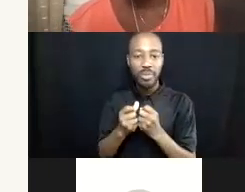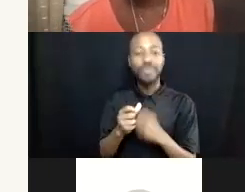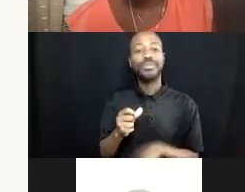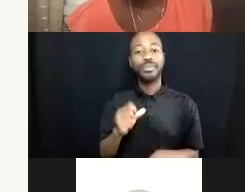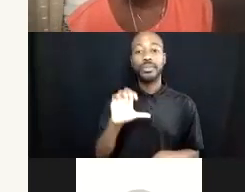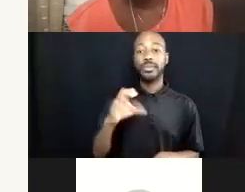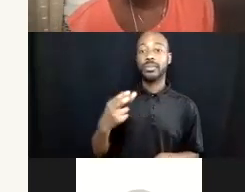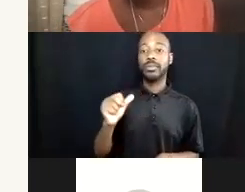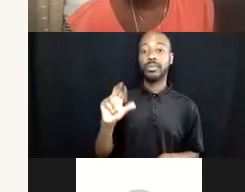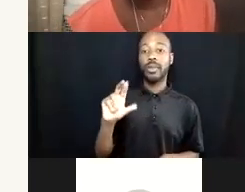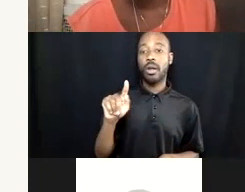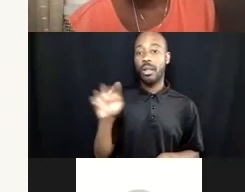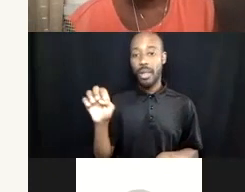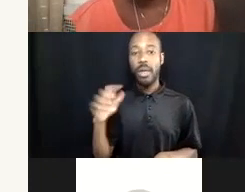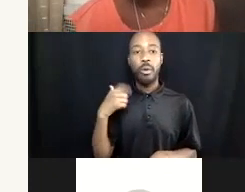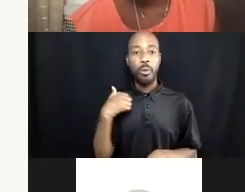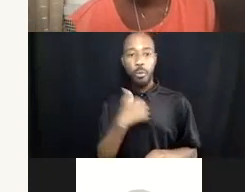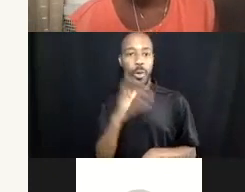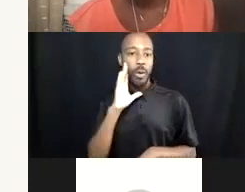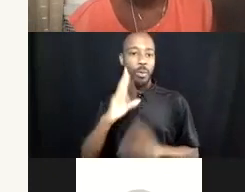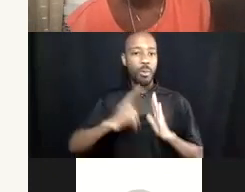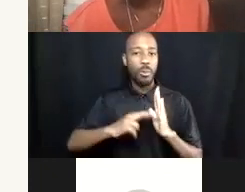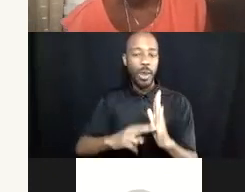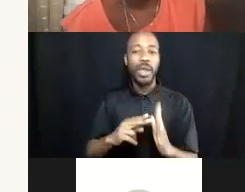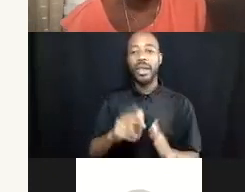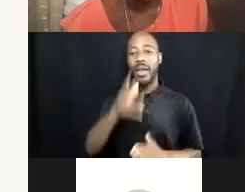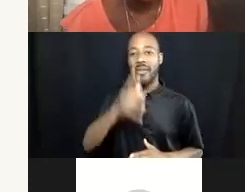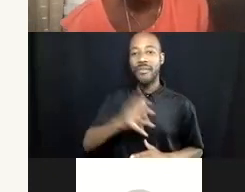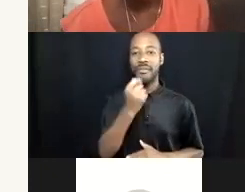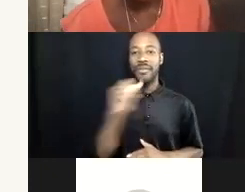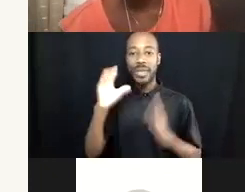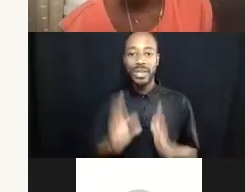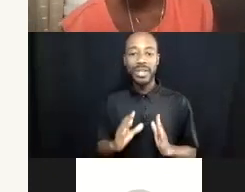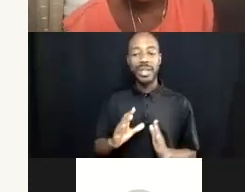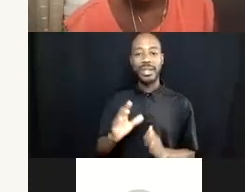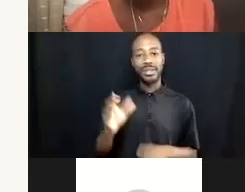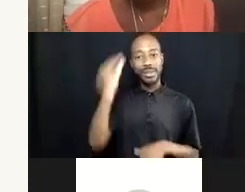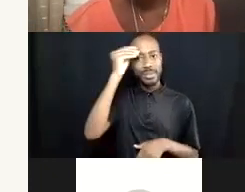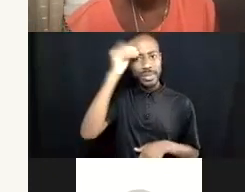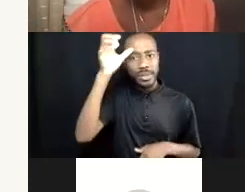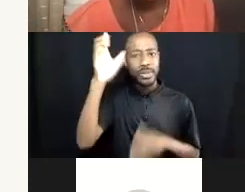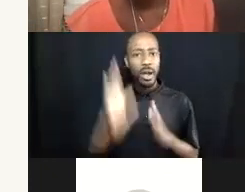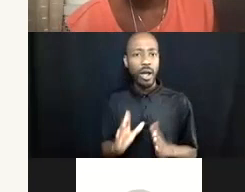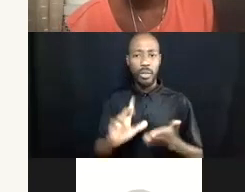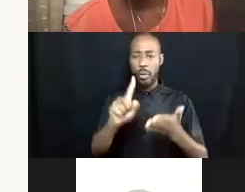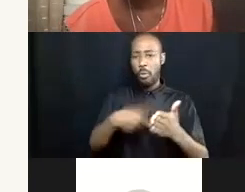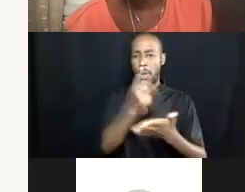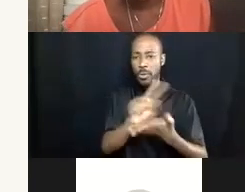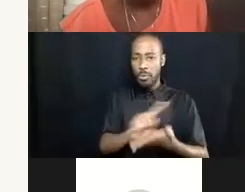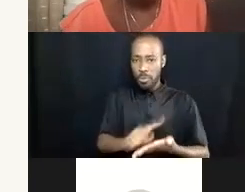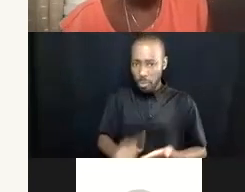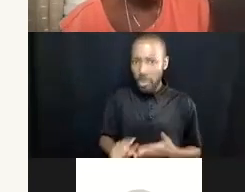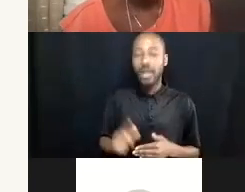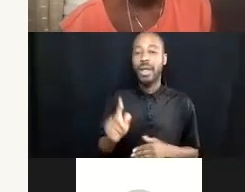a feminist scholar once a week or for a week, once a year. And we come together from all over the world to